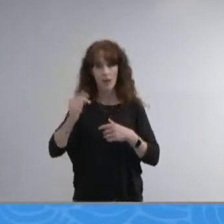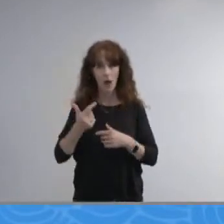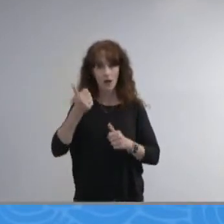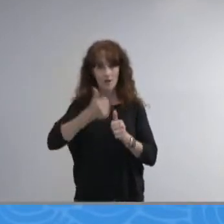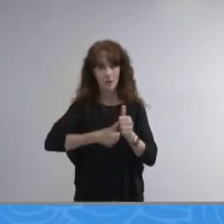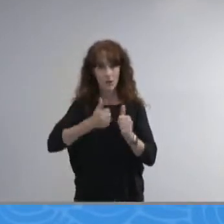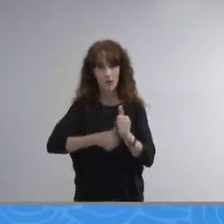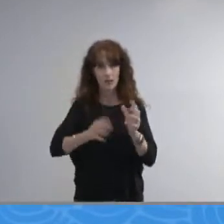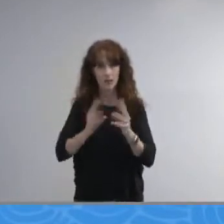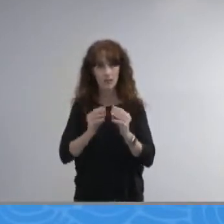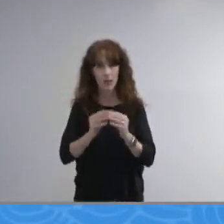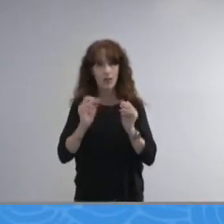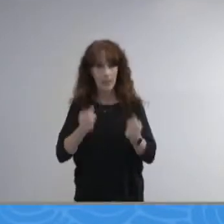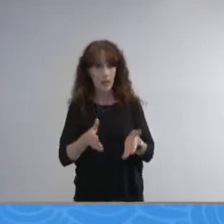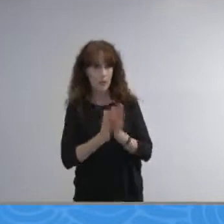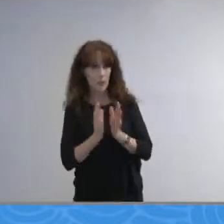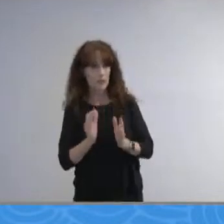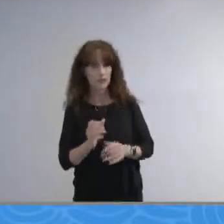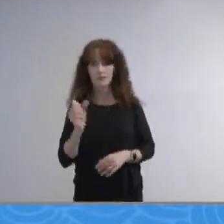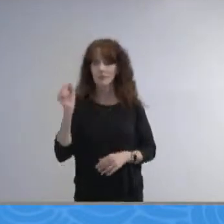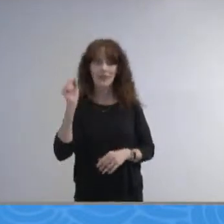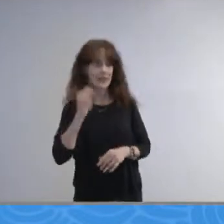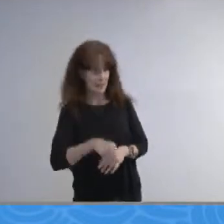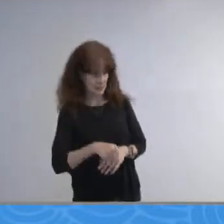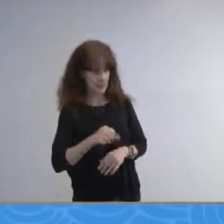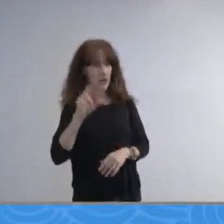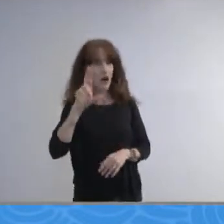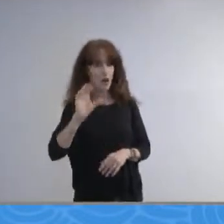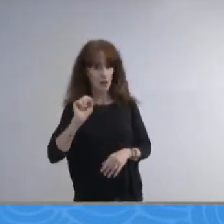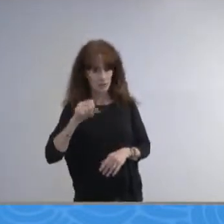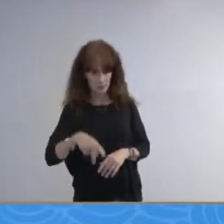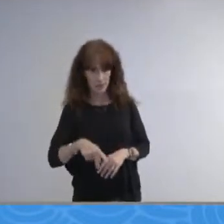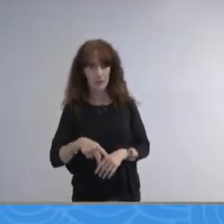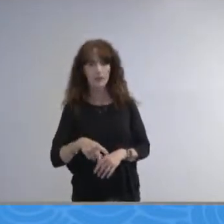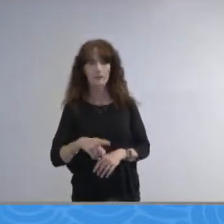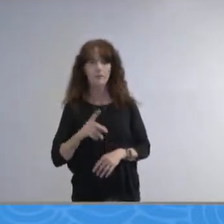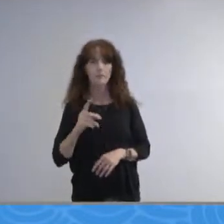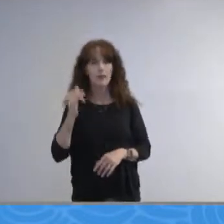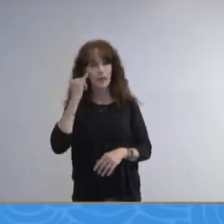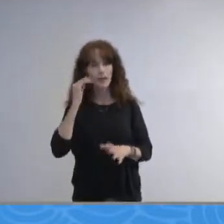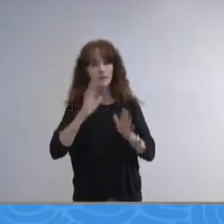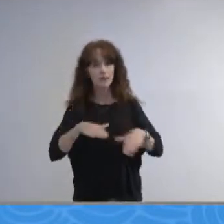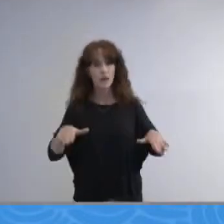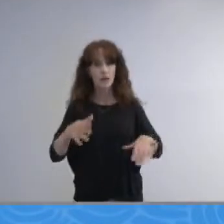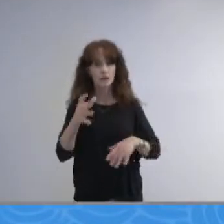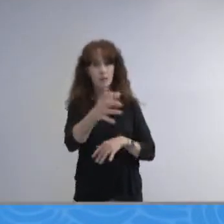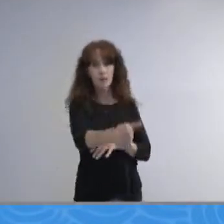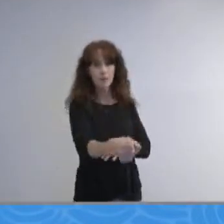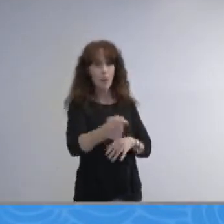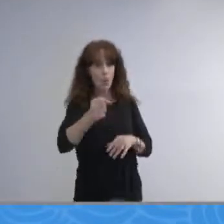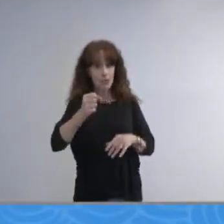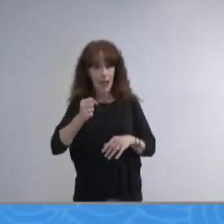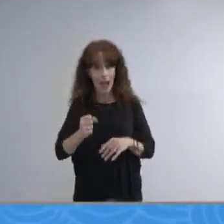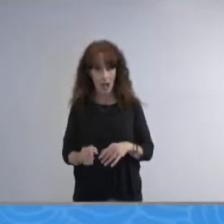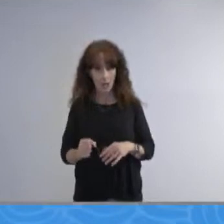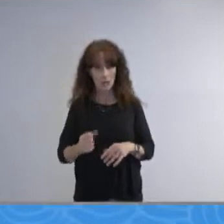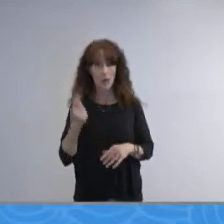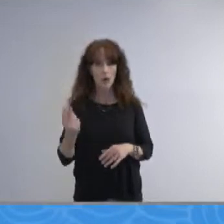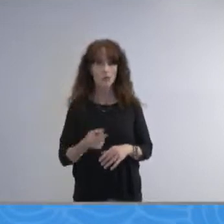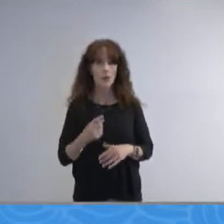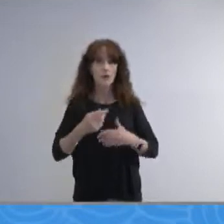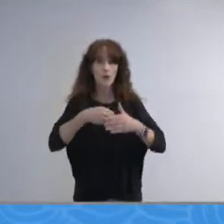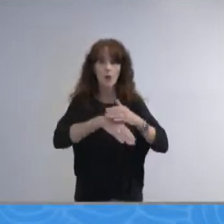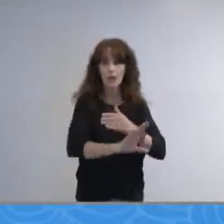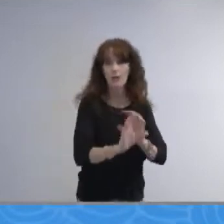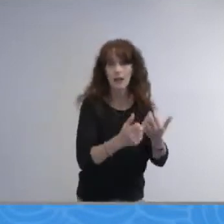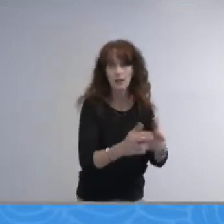Yes. if so, can I request it? Yes. RSP, if the child's being pulled out, or if someone's going